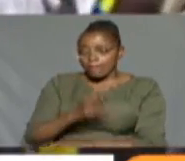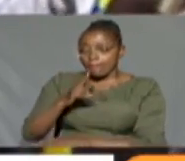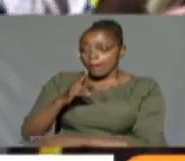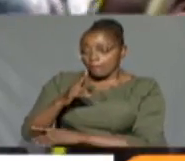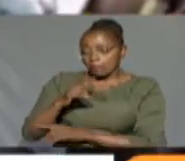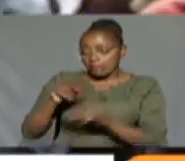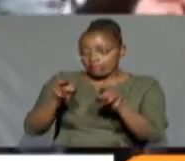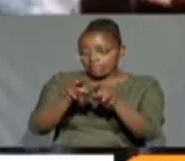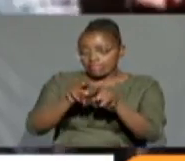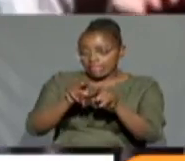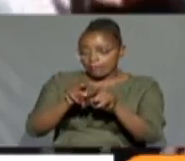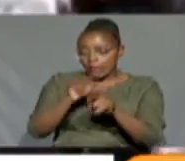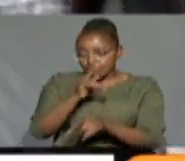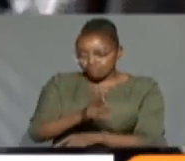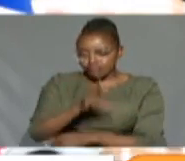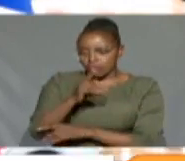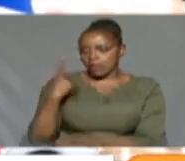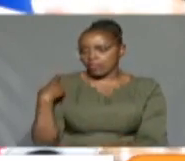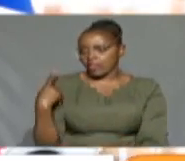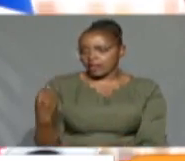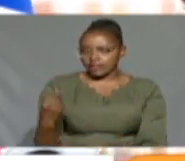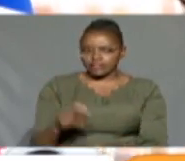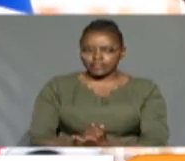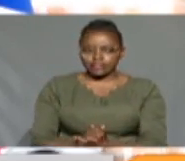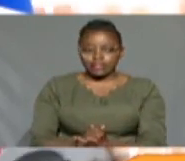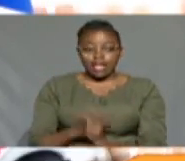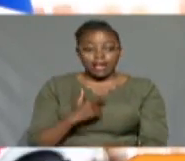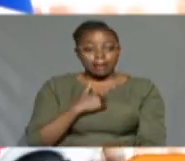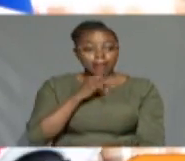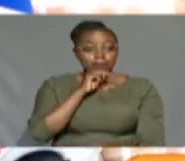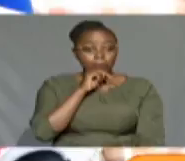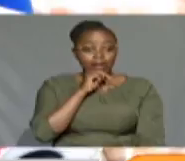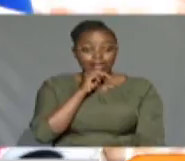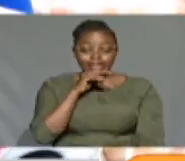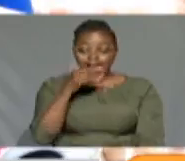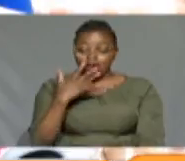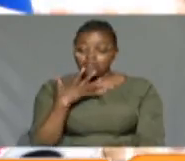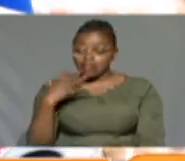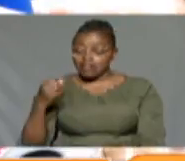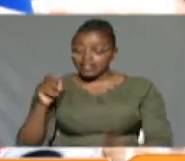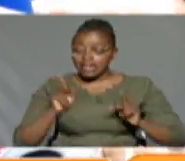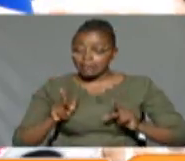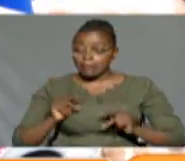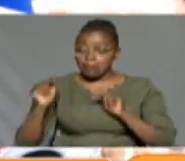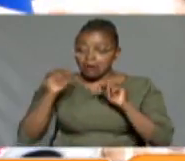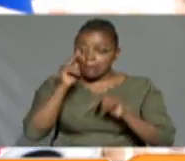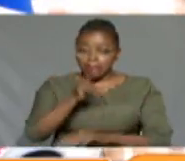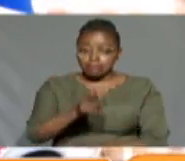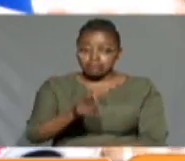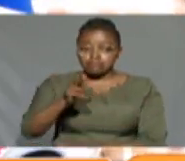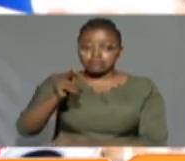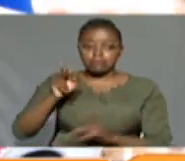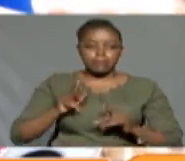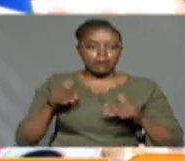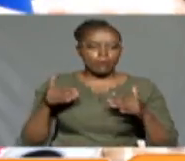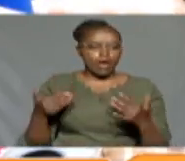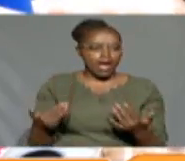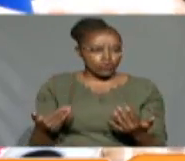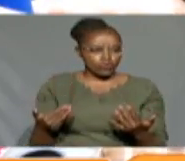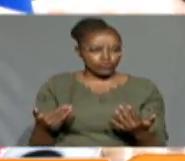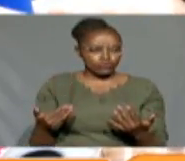following similar incidences in recent weeks. I wonder how 500 people can come and attack people